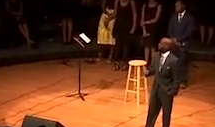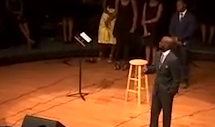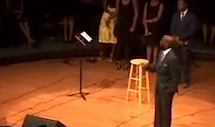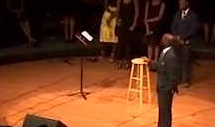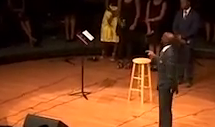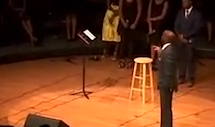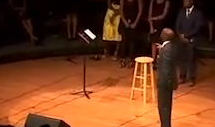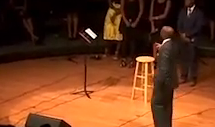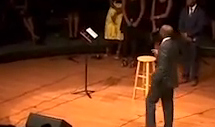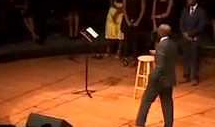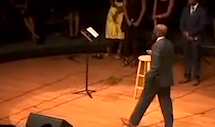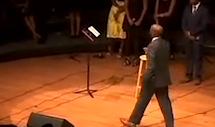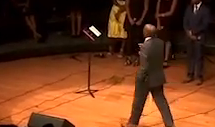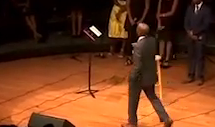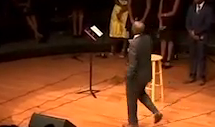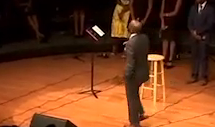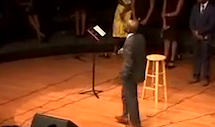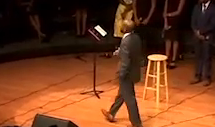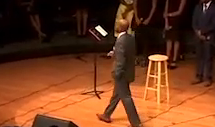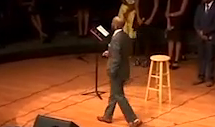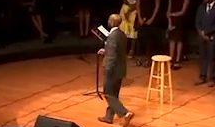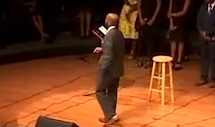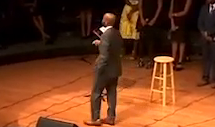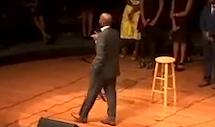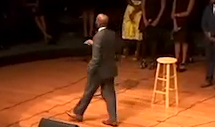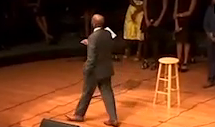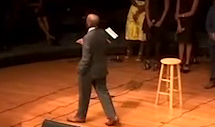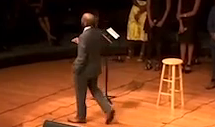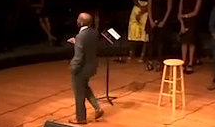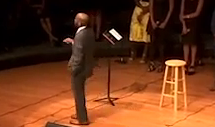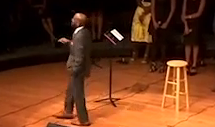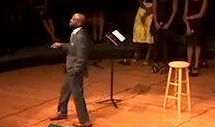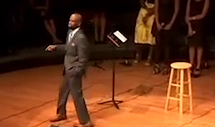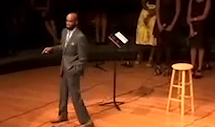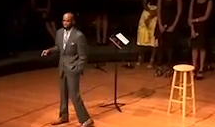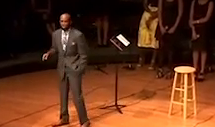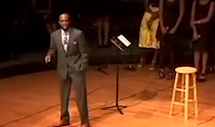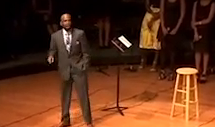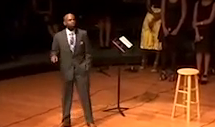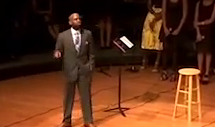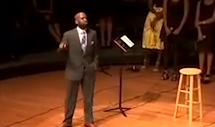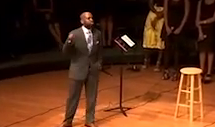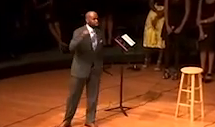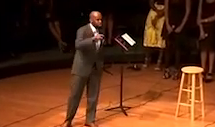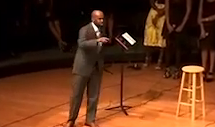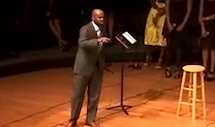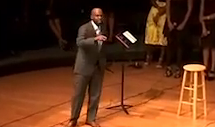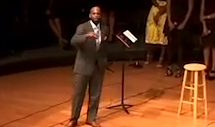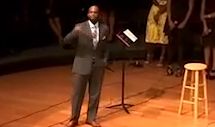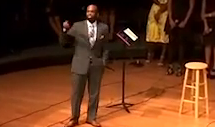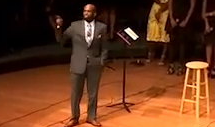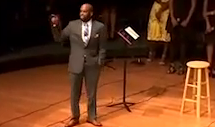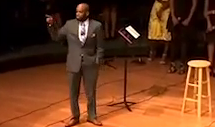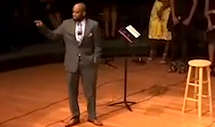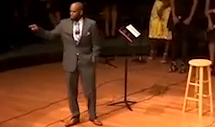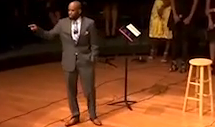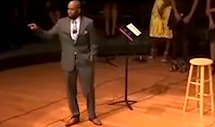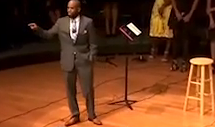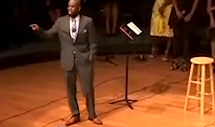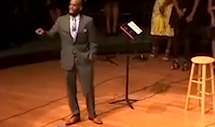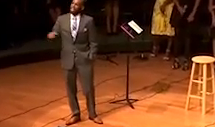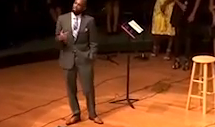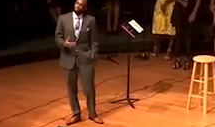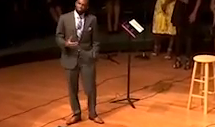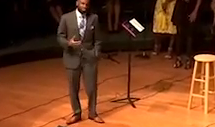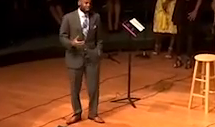hug. If you are currently standing by someone else who is standing, you know that they can relate to you. I want you to turn and I want you to give them a